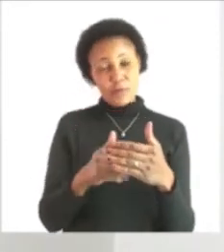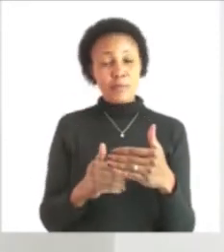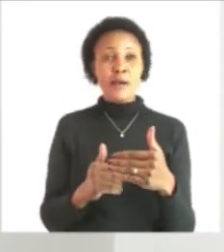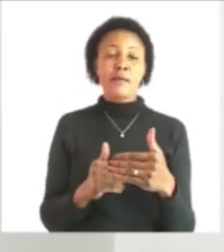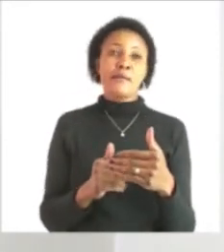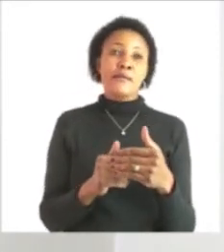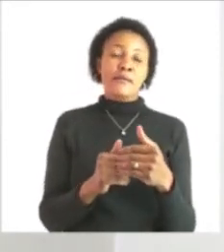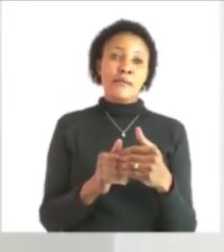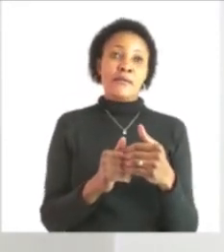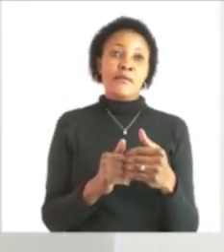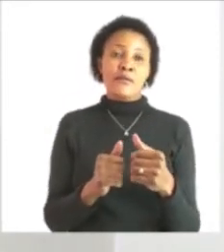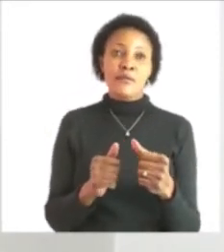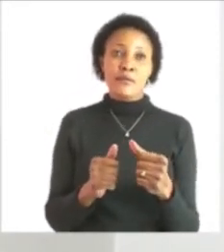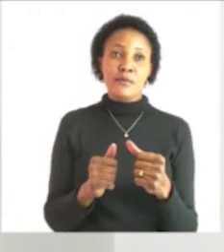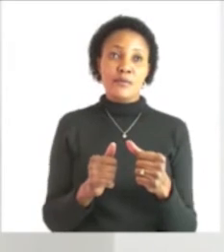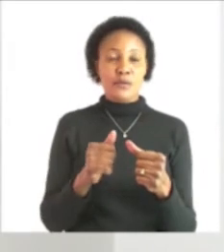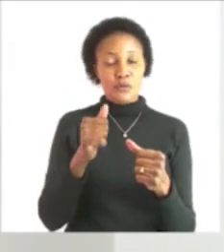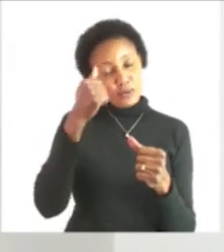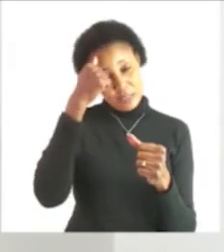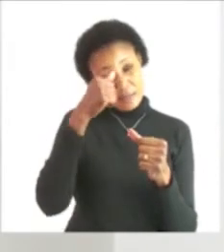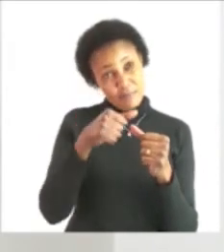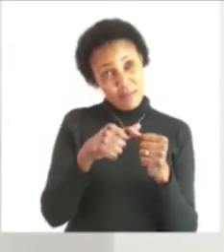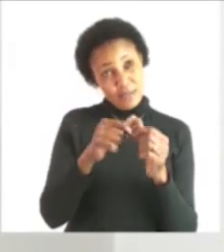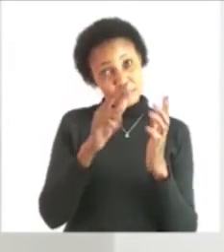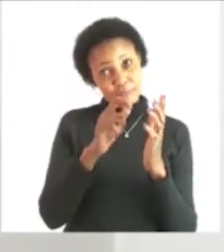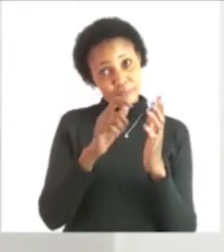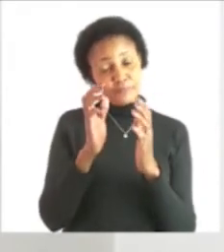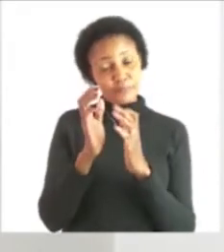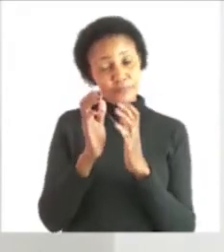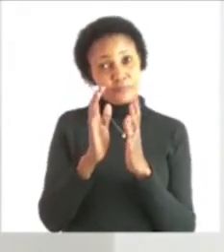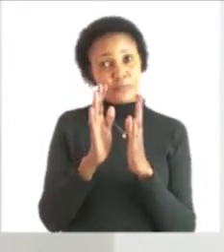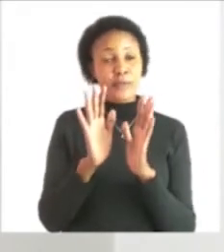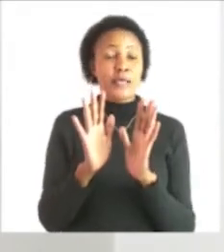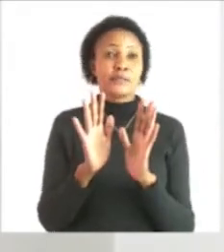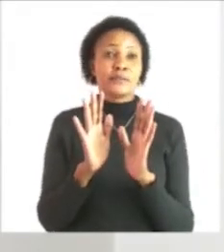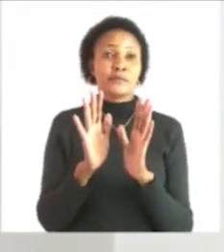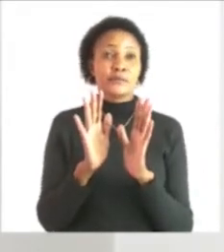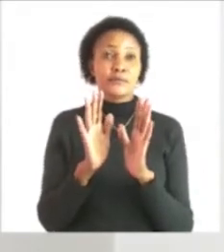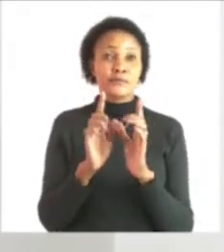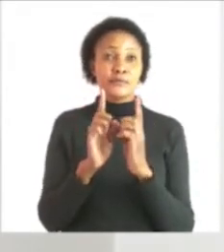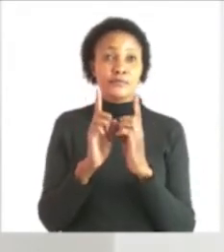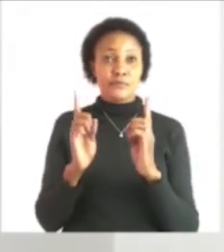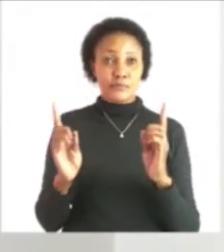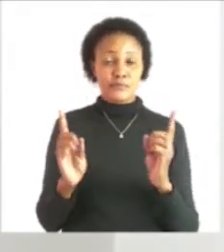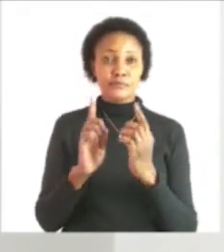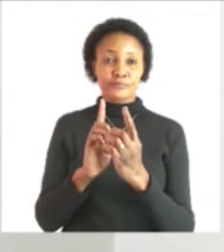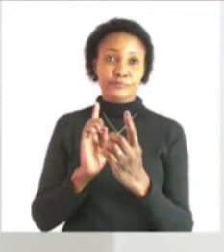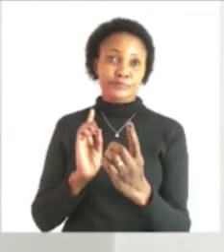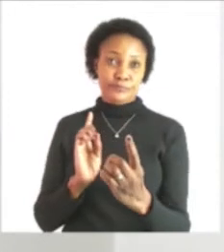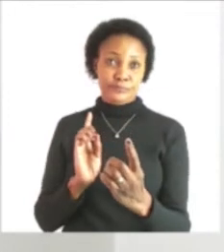today, I want us to always remember to sanitize our hands and social